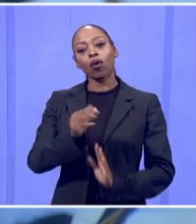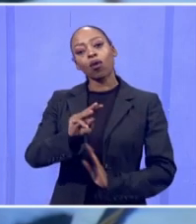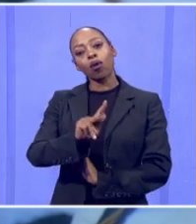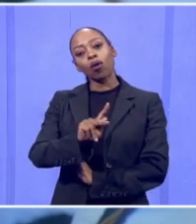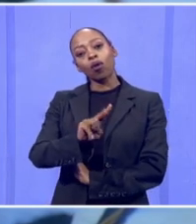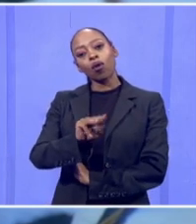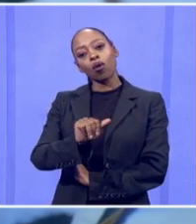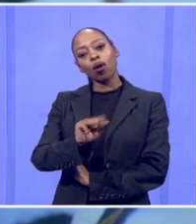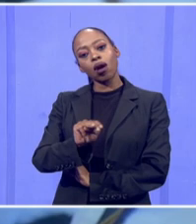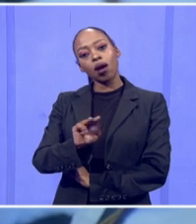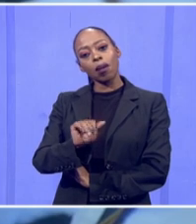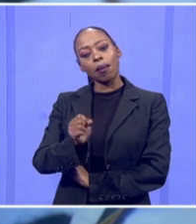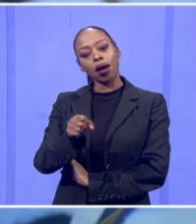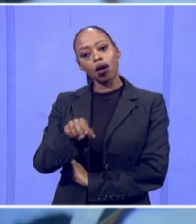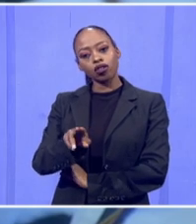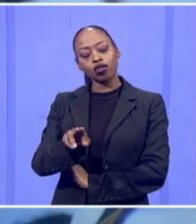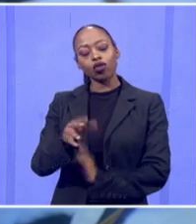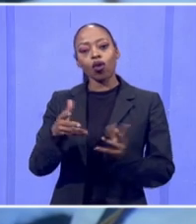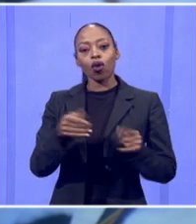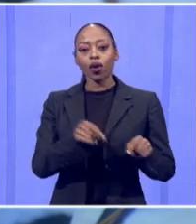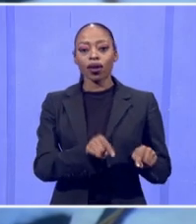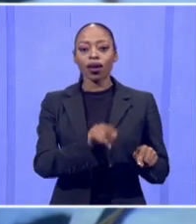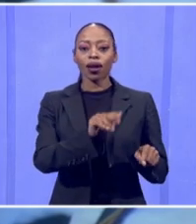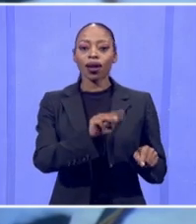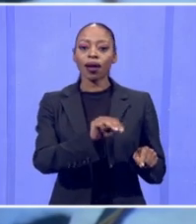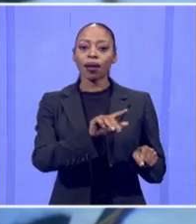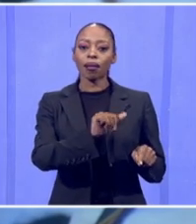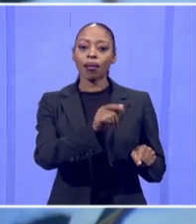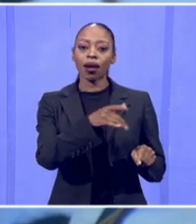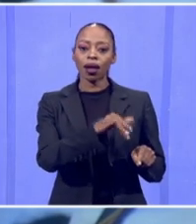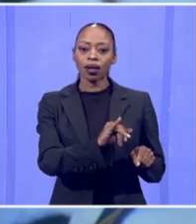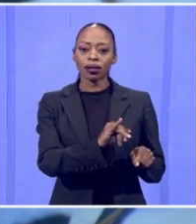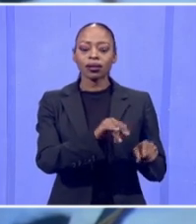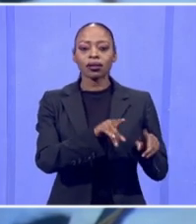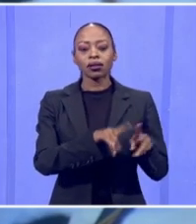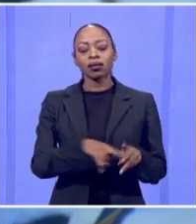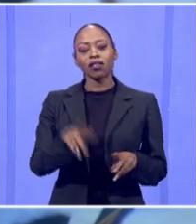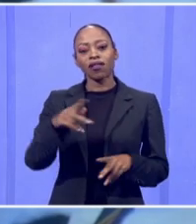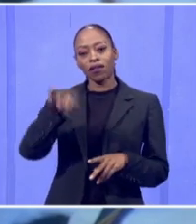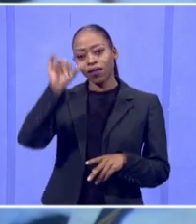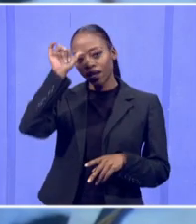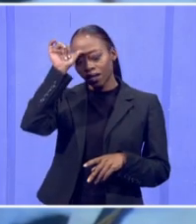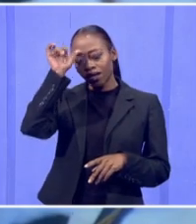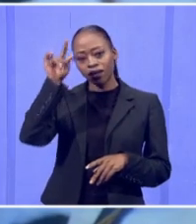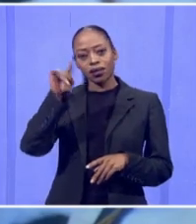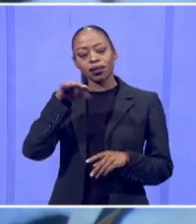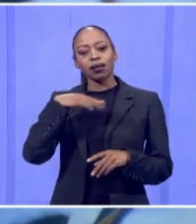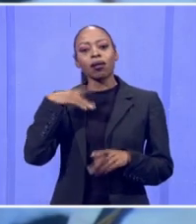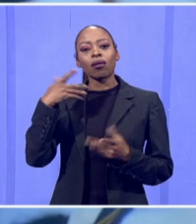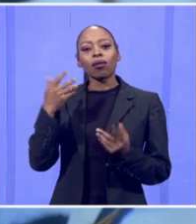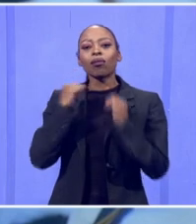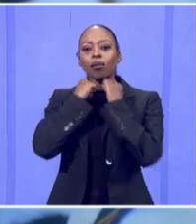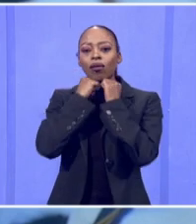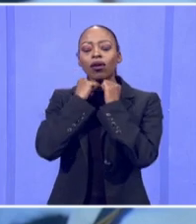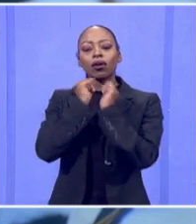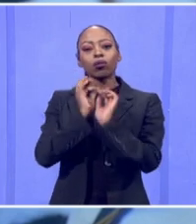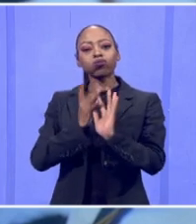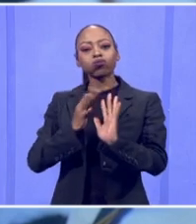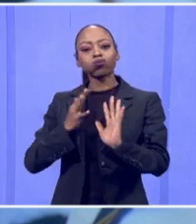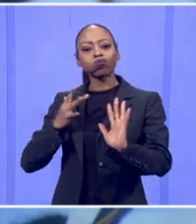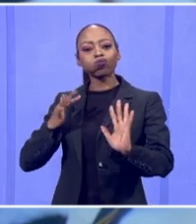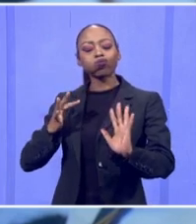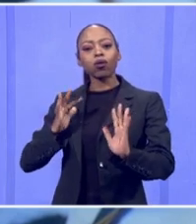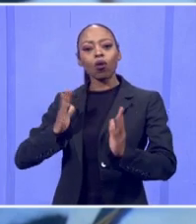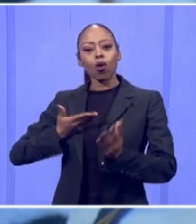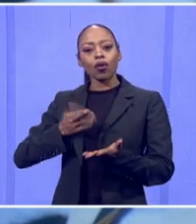now or to here Umlazi, you would find, even Phoenix, you would find that there are parents lining wanting